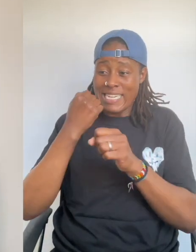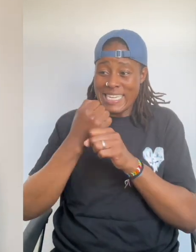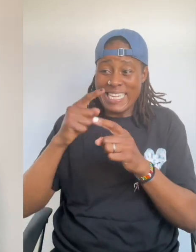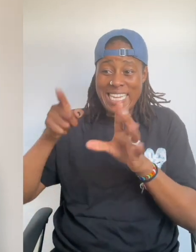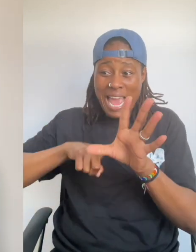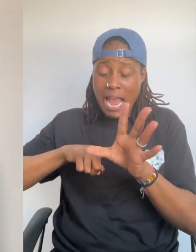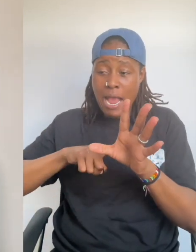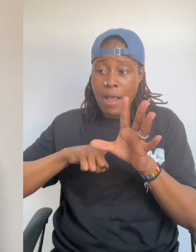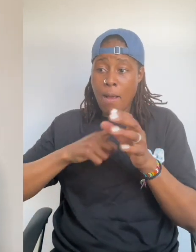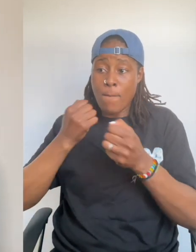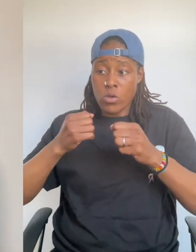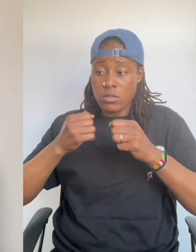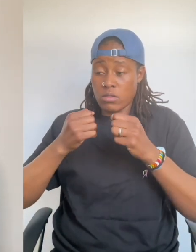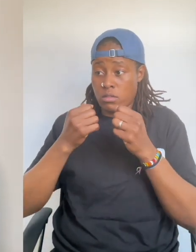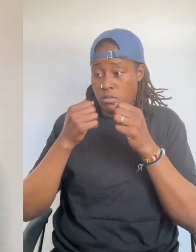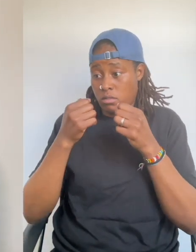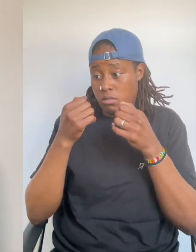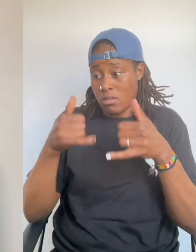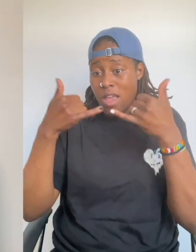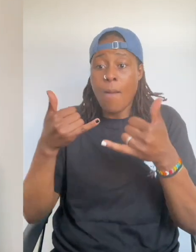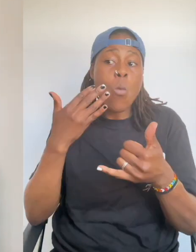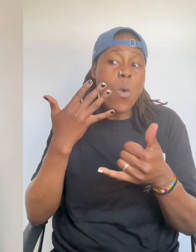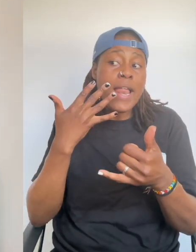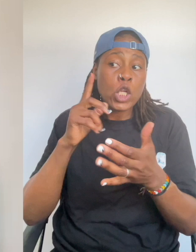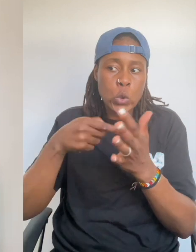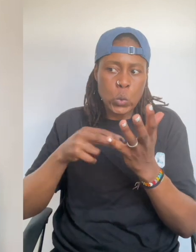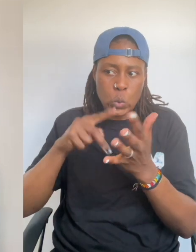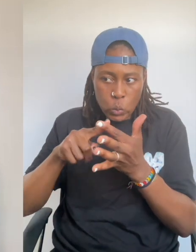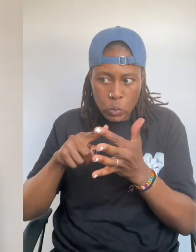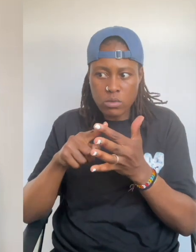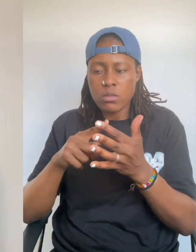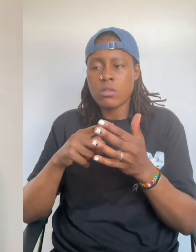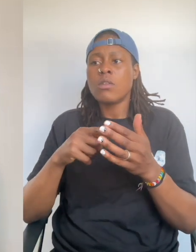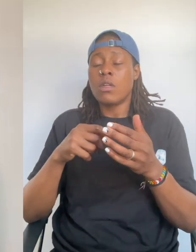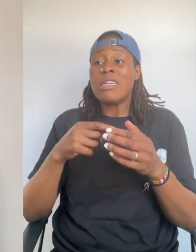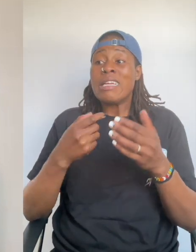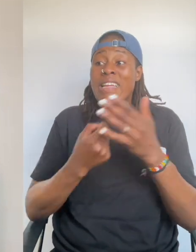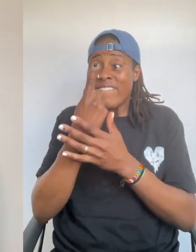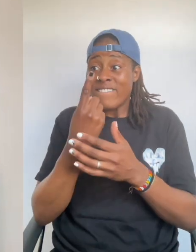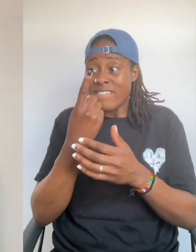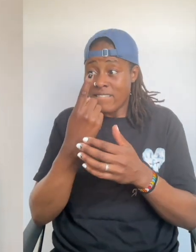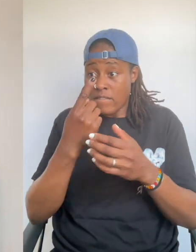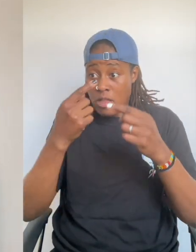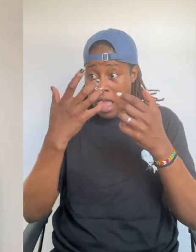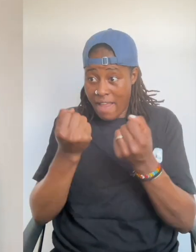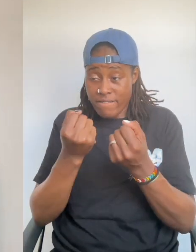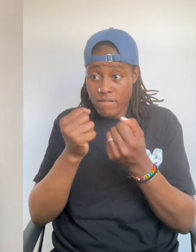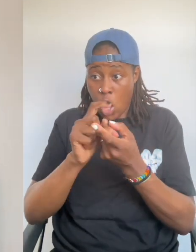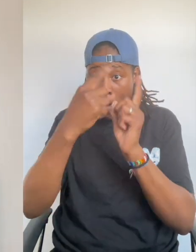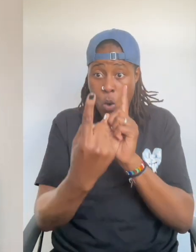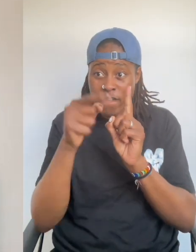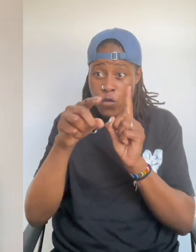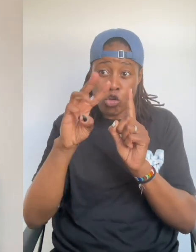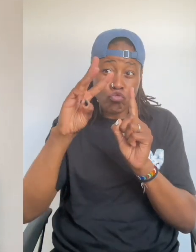up in June, so we'll be doing that. And if I've got an opponent for the Tri Nations, which is end of